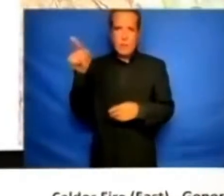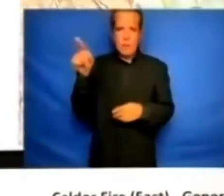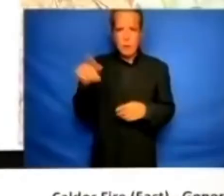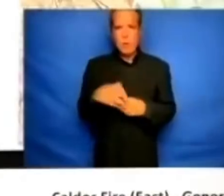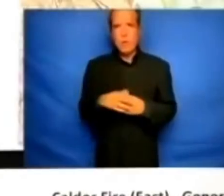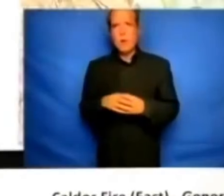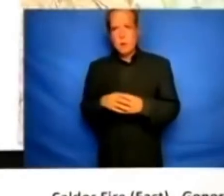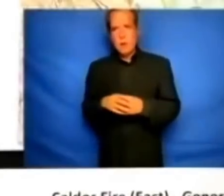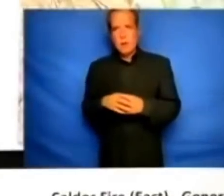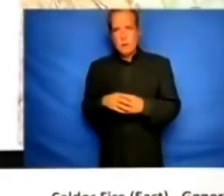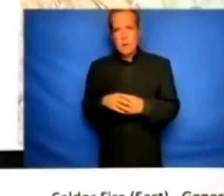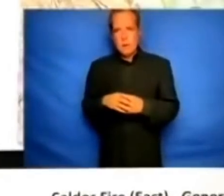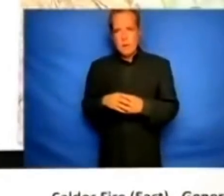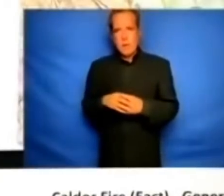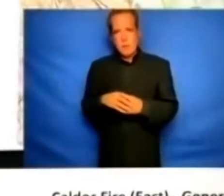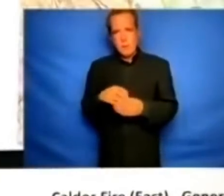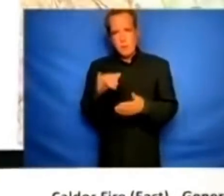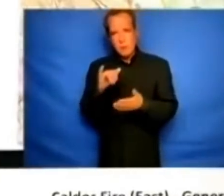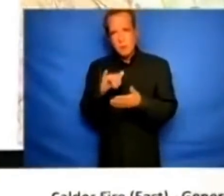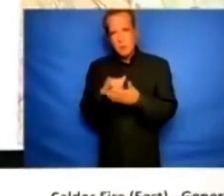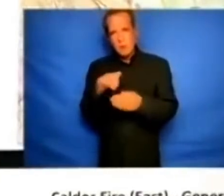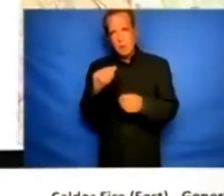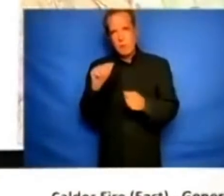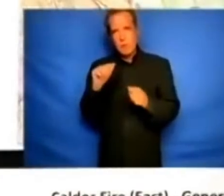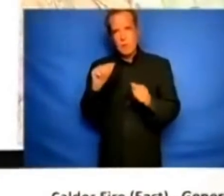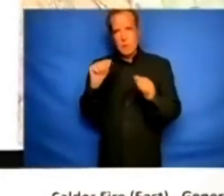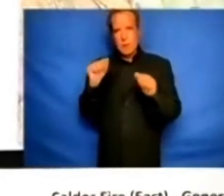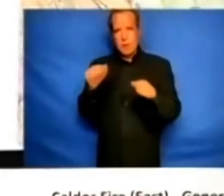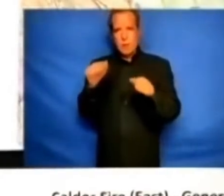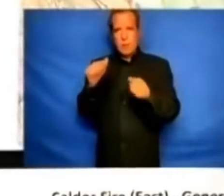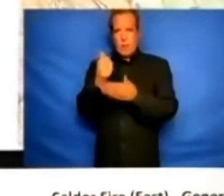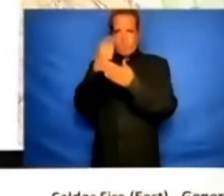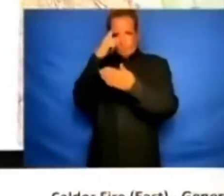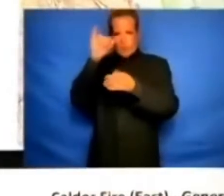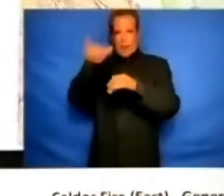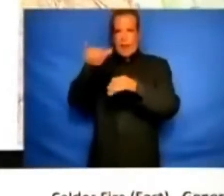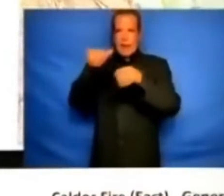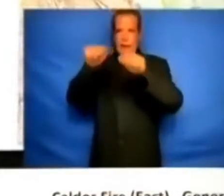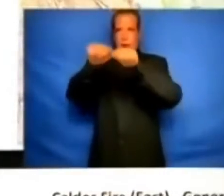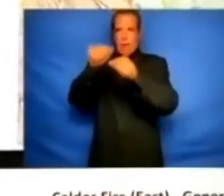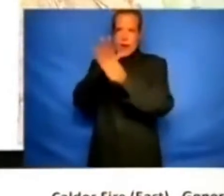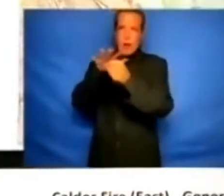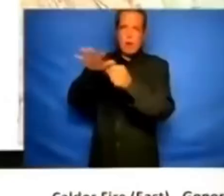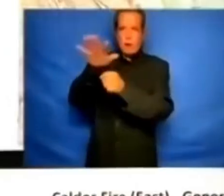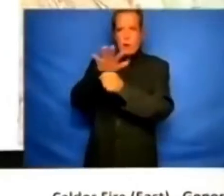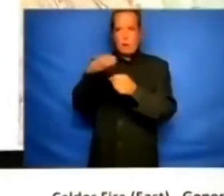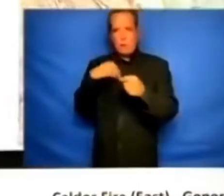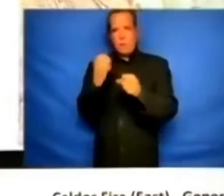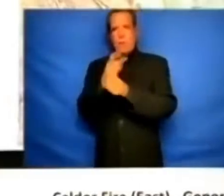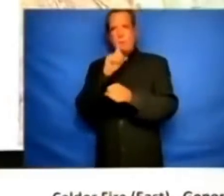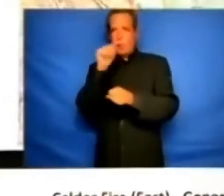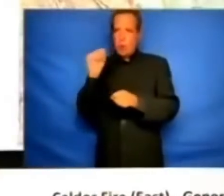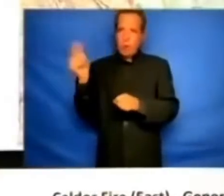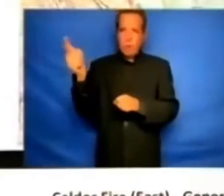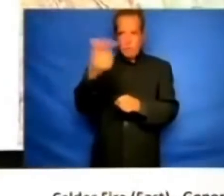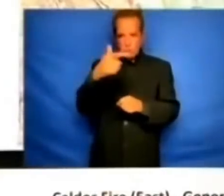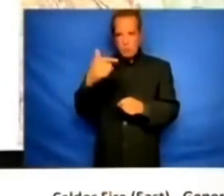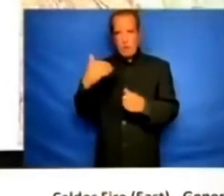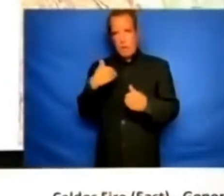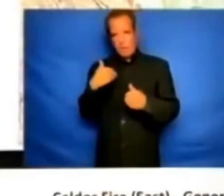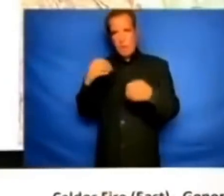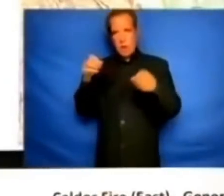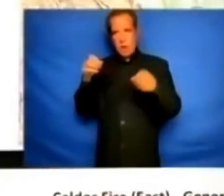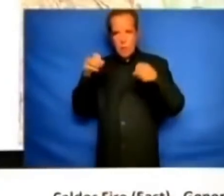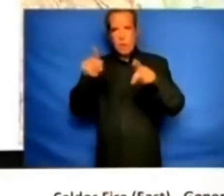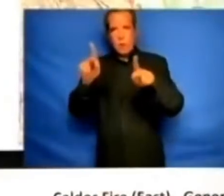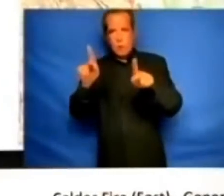kind of garbage that you need to dump, they'll be waiting for you there. We're really trying to make sure that everyone has an opportunity to